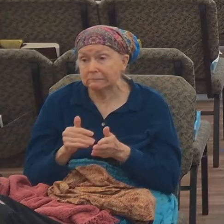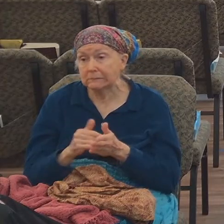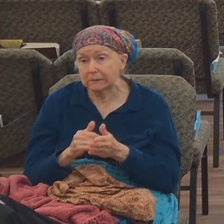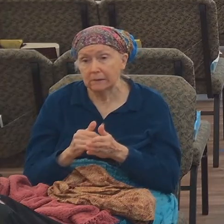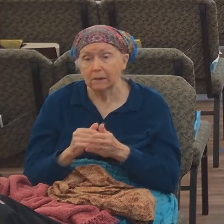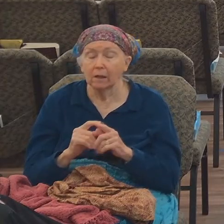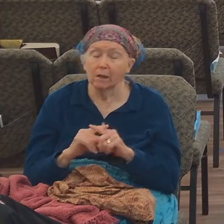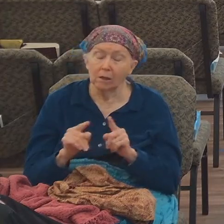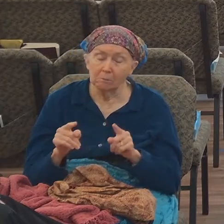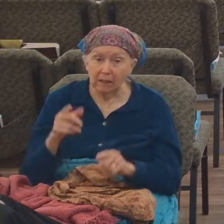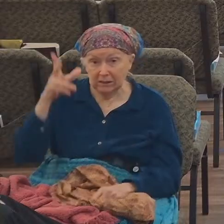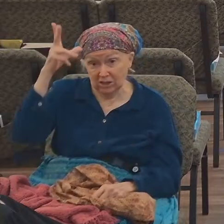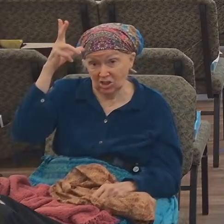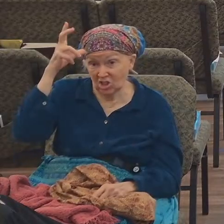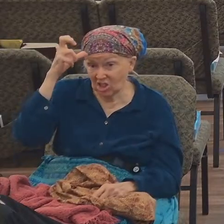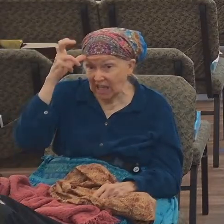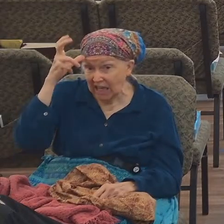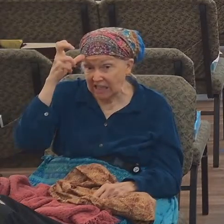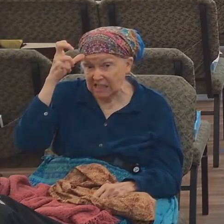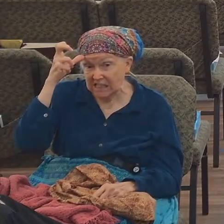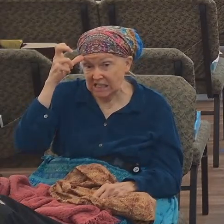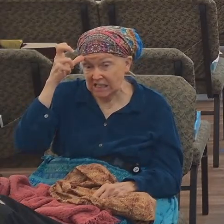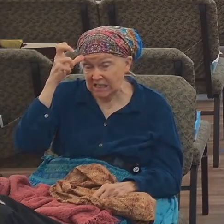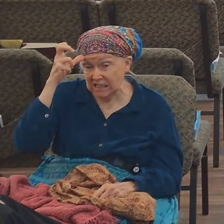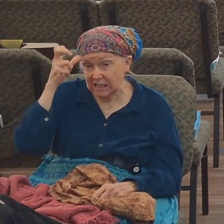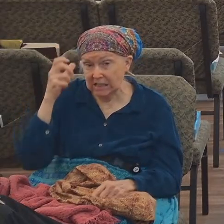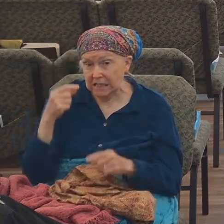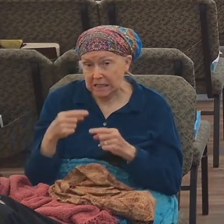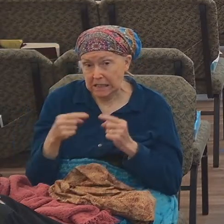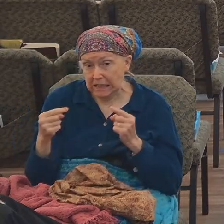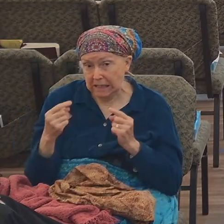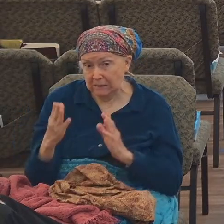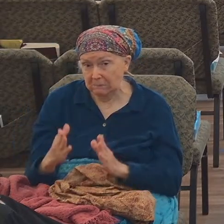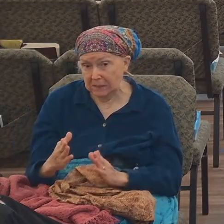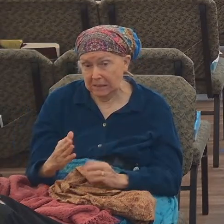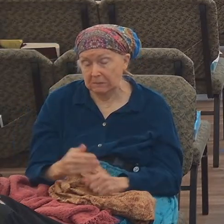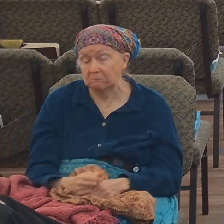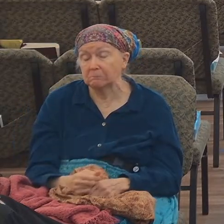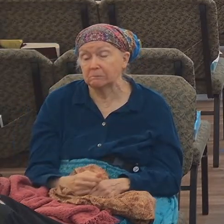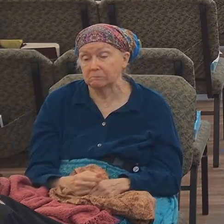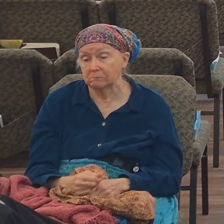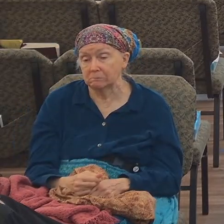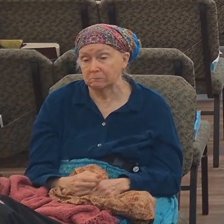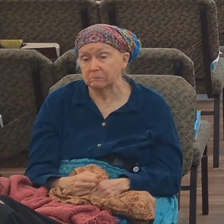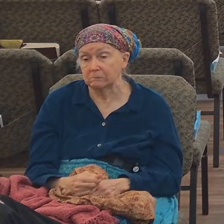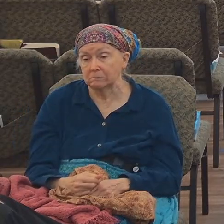but Satan, adversary, the opposer, okay,